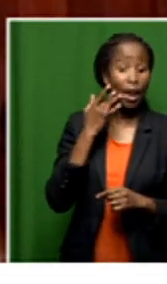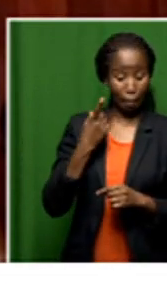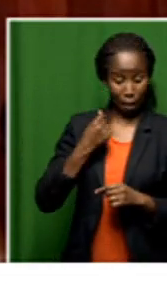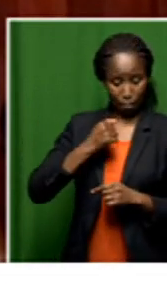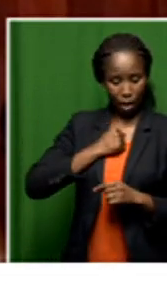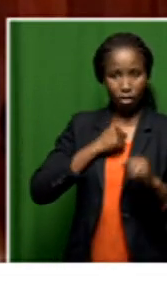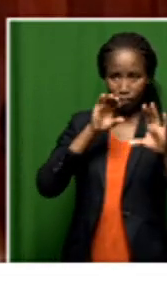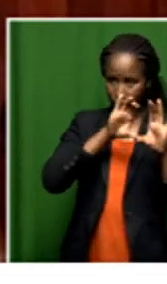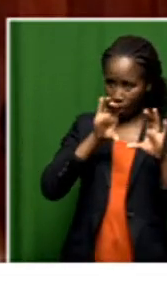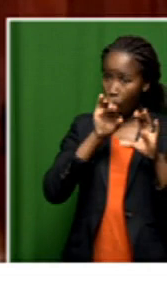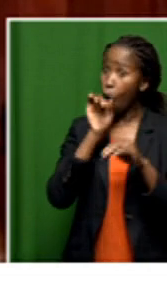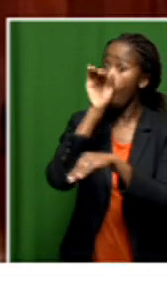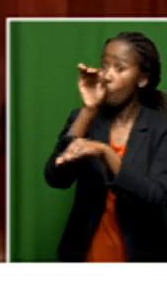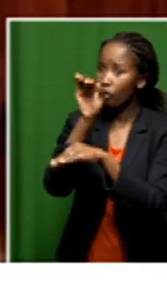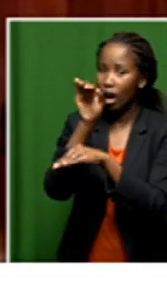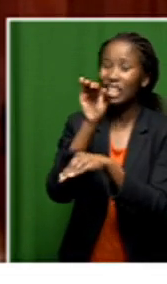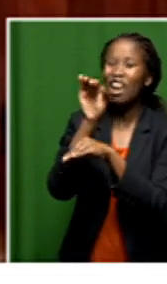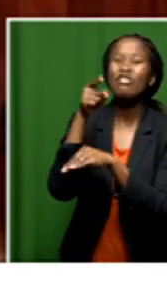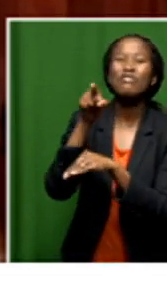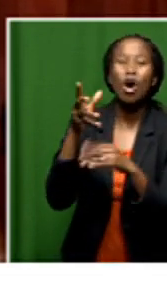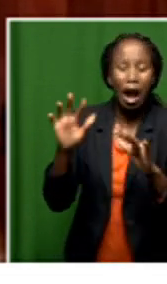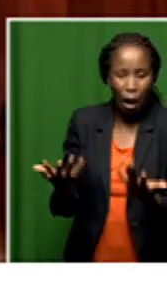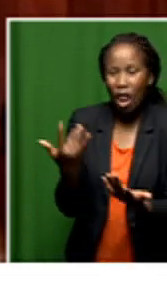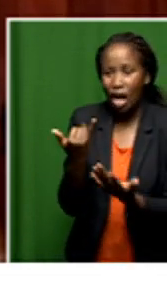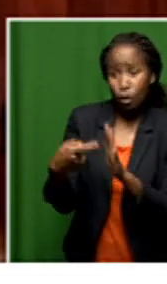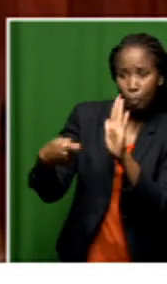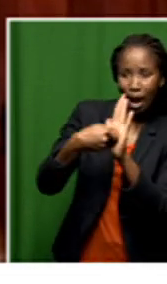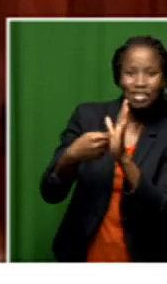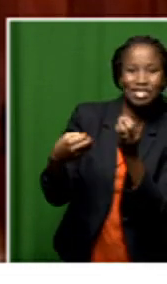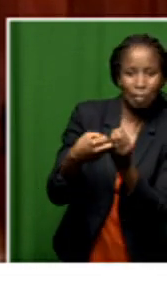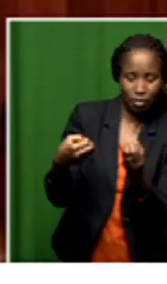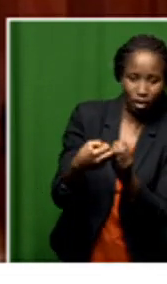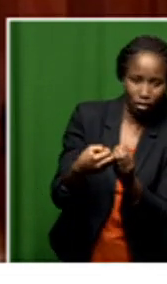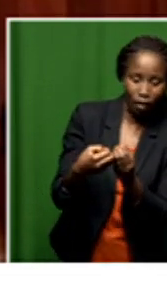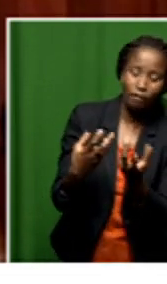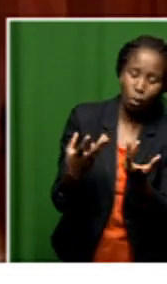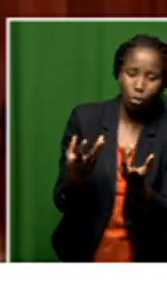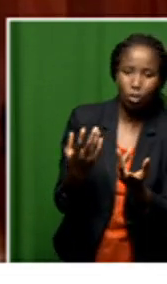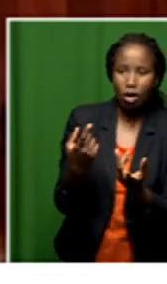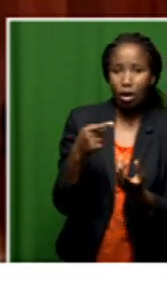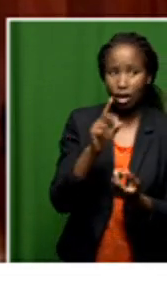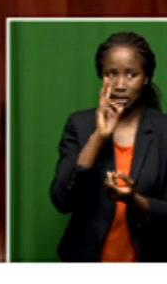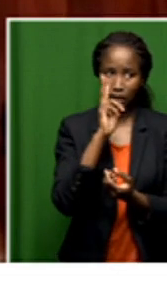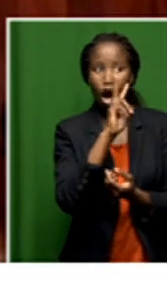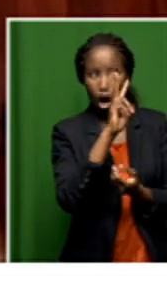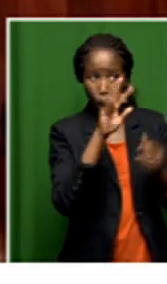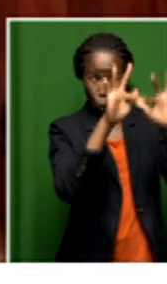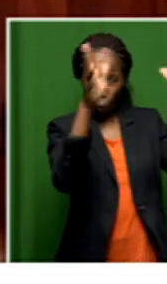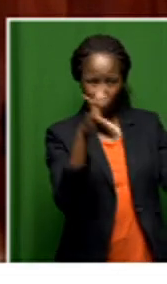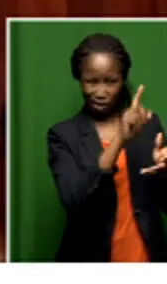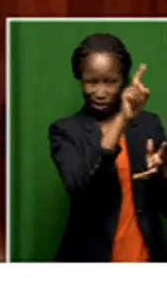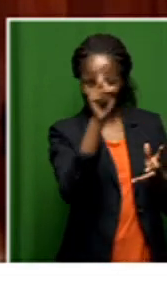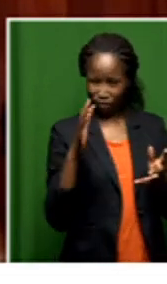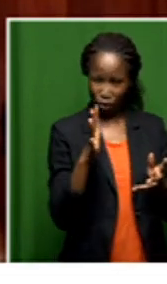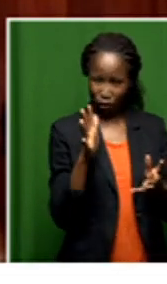sure that you buy something that's properly diversified. That's got exposure to all the markets in the world. And an